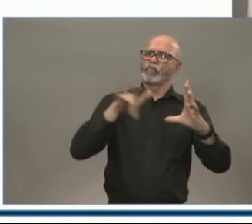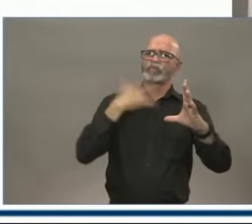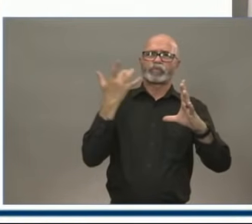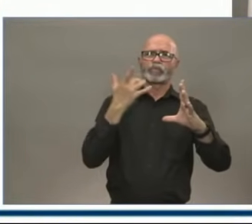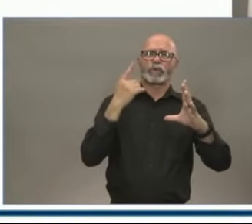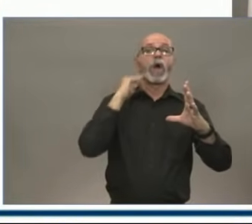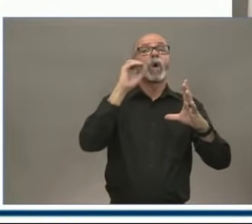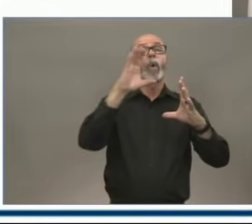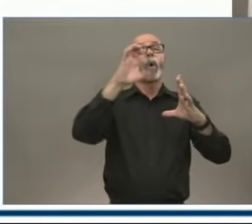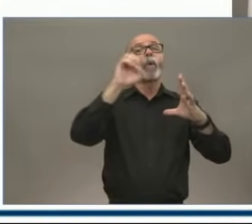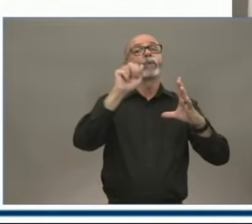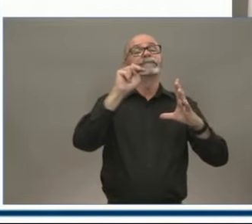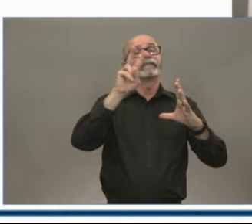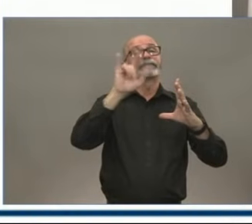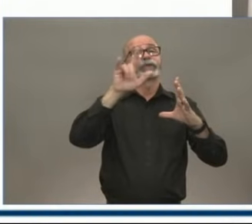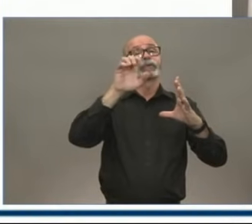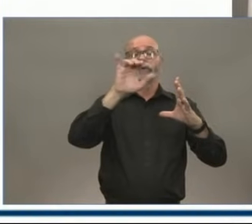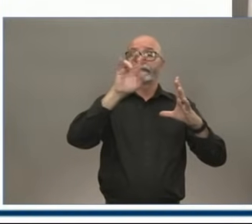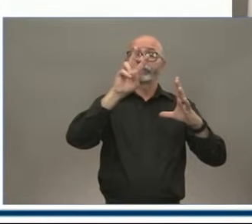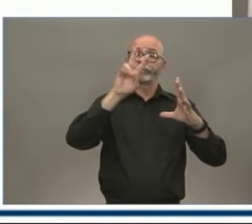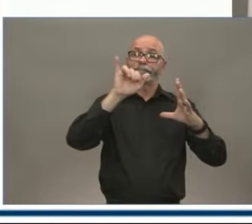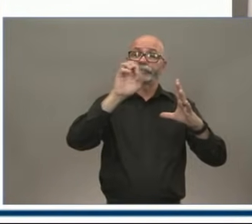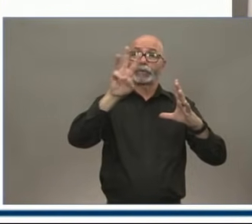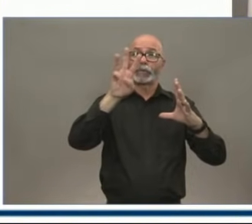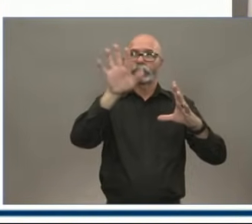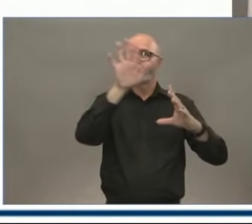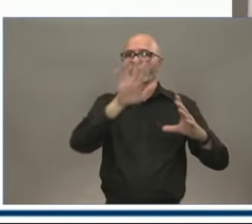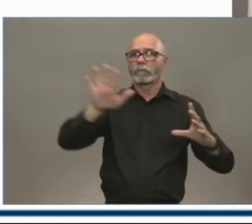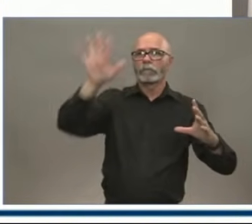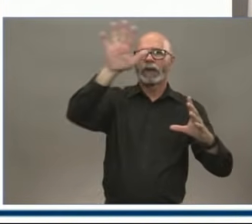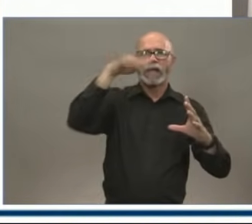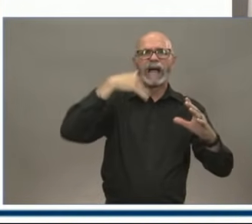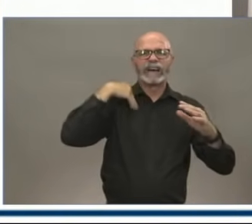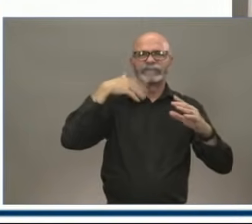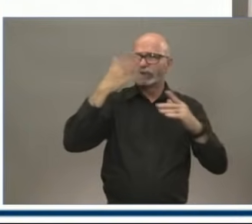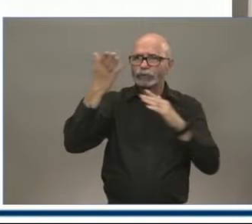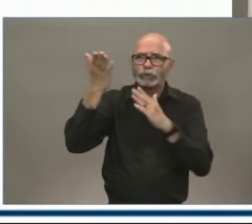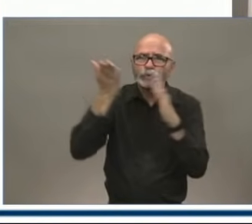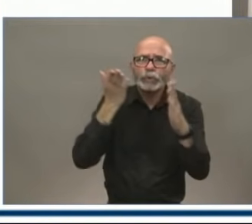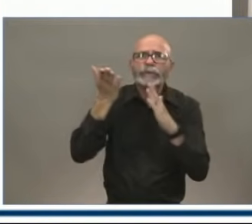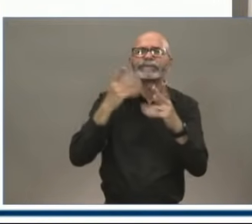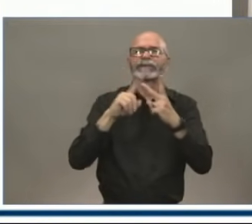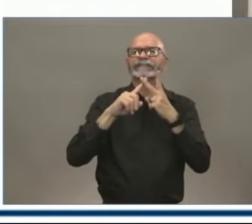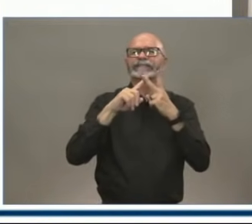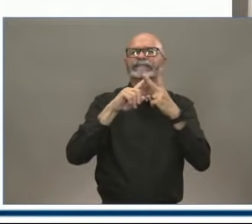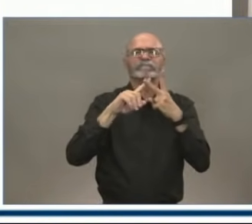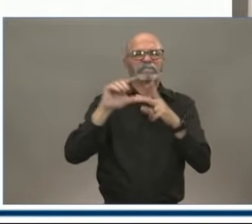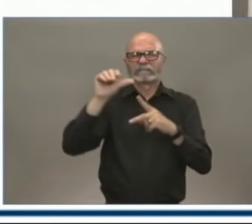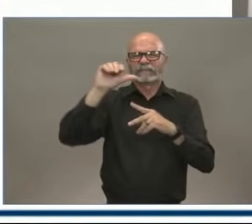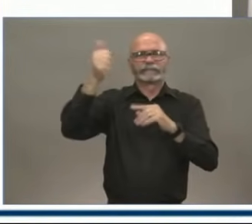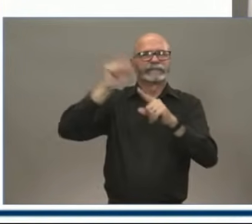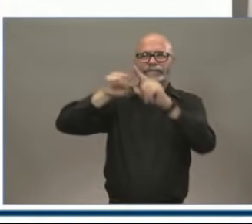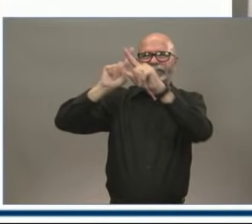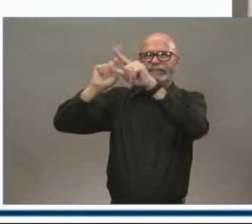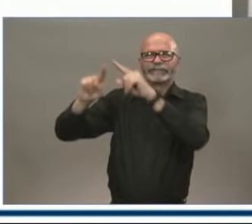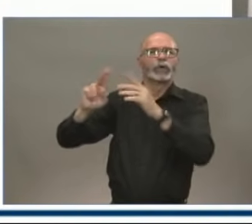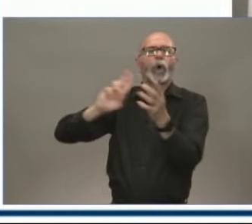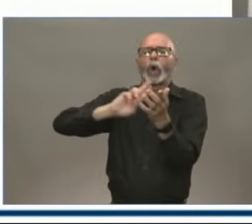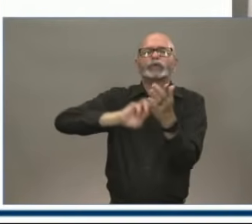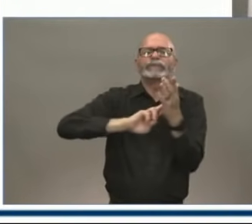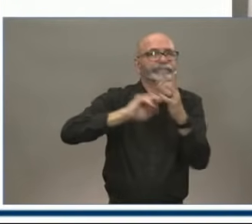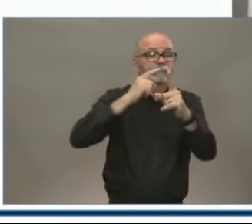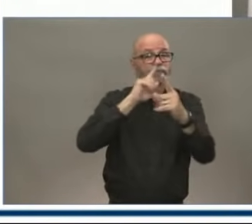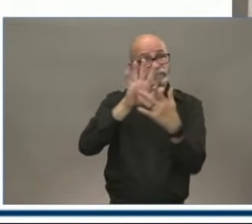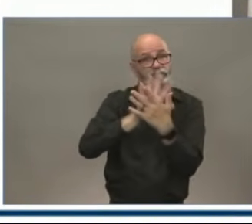to service, if you will, 15 other nursing homes. So I'm not intimately aware